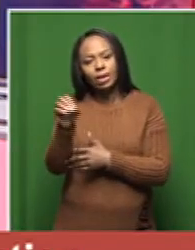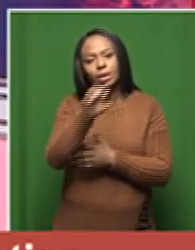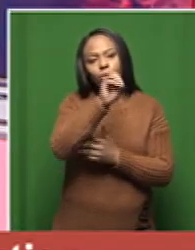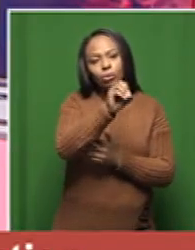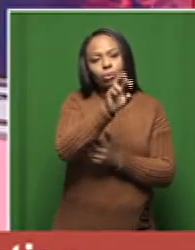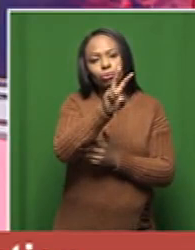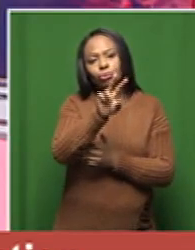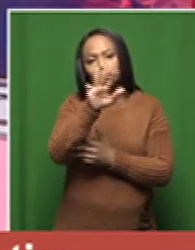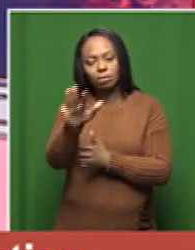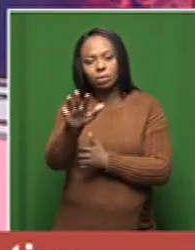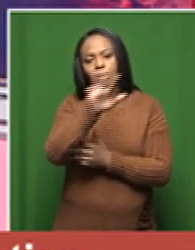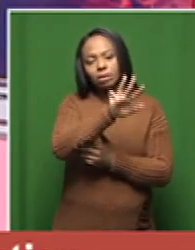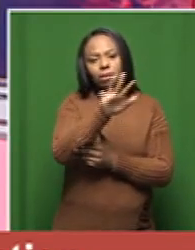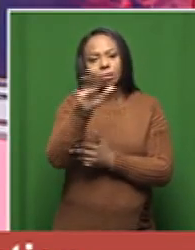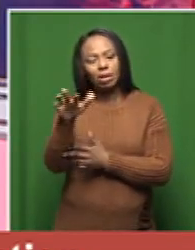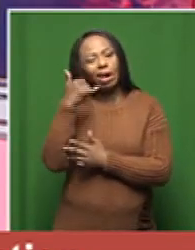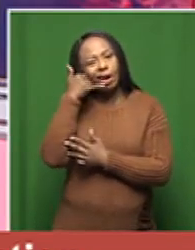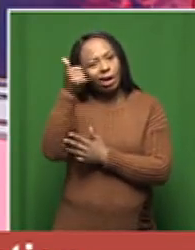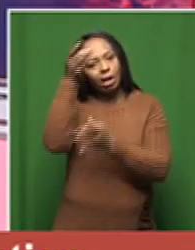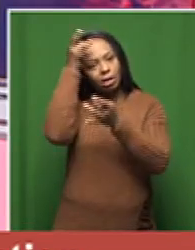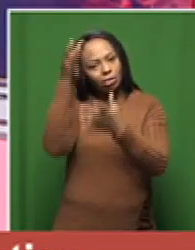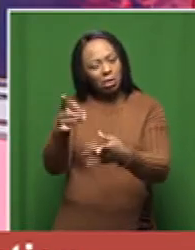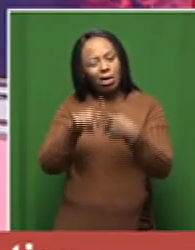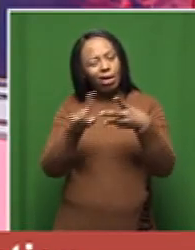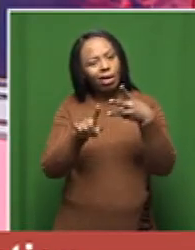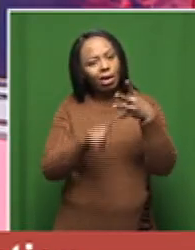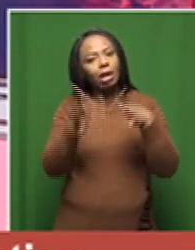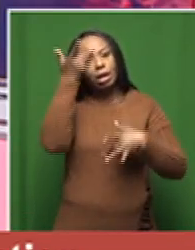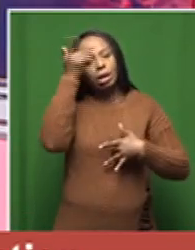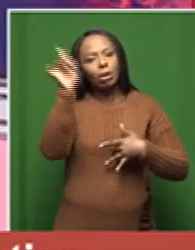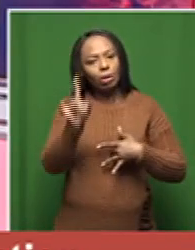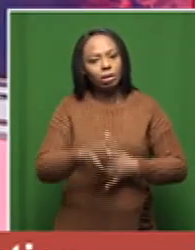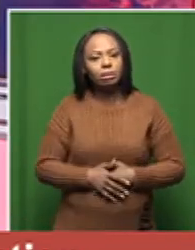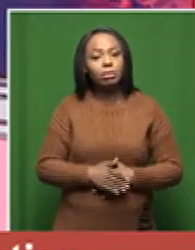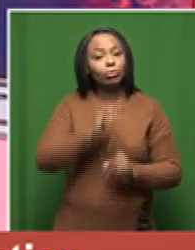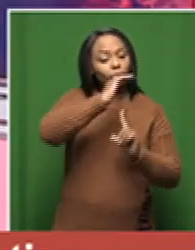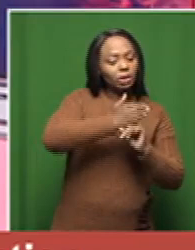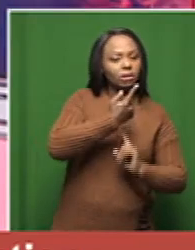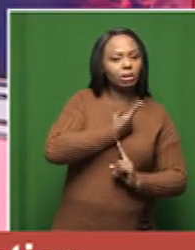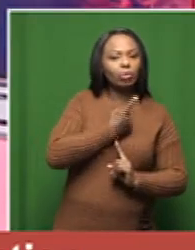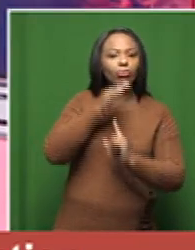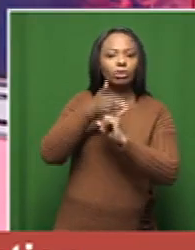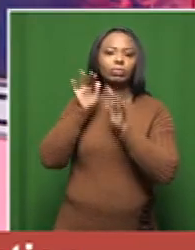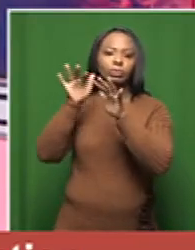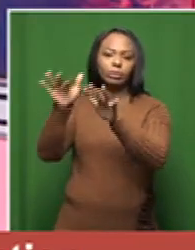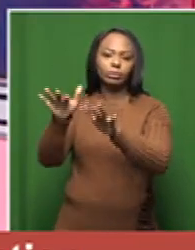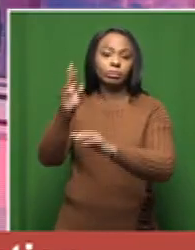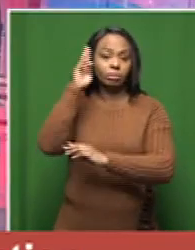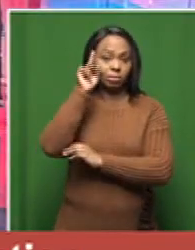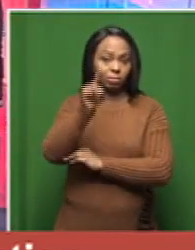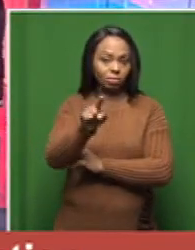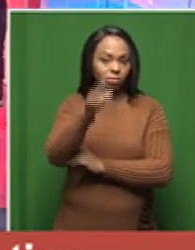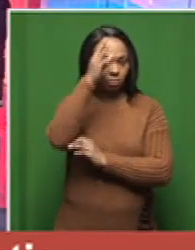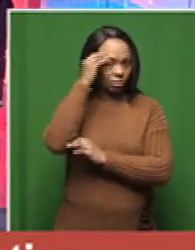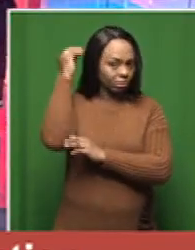0800 029 999, and alert them to your symptoms. Remember, protect yourself to protect others. Thank you so